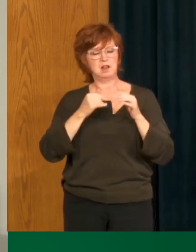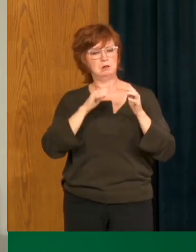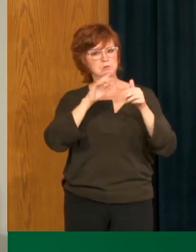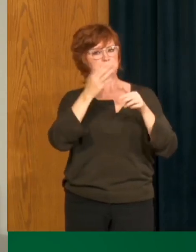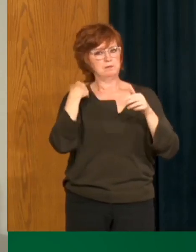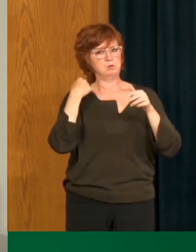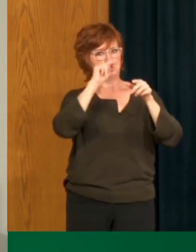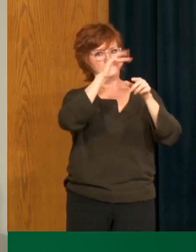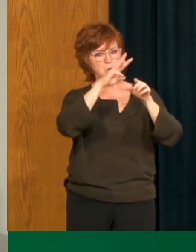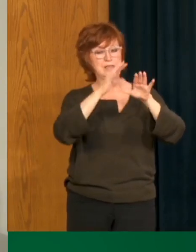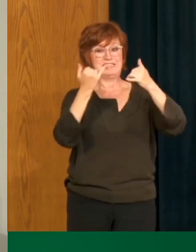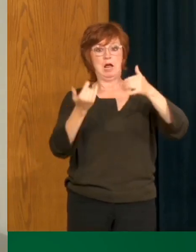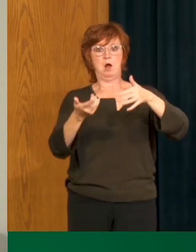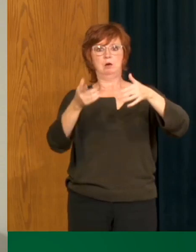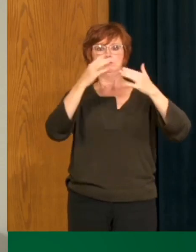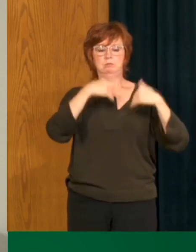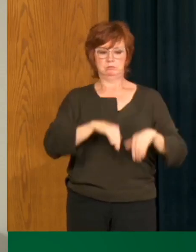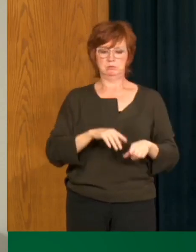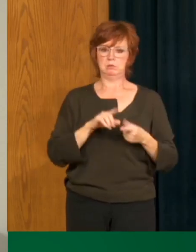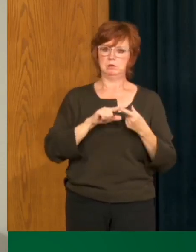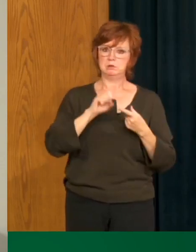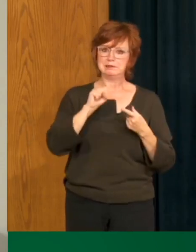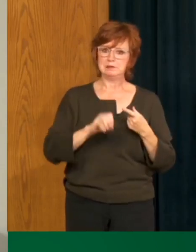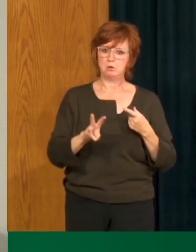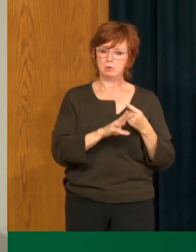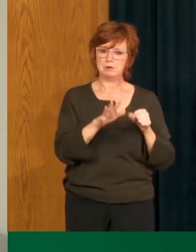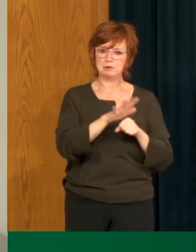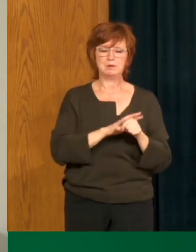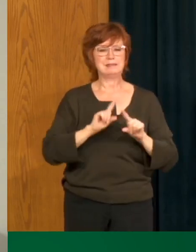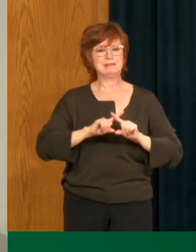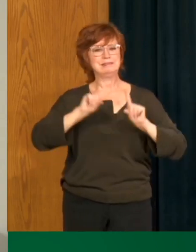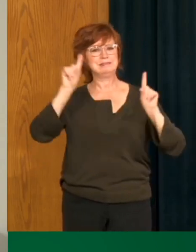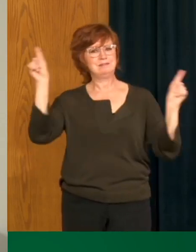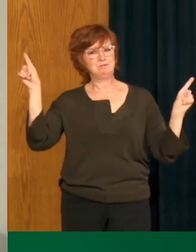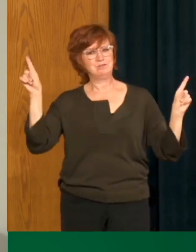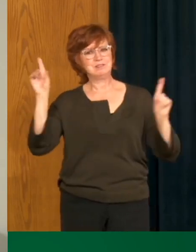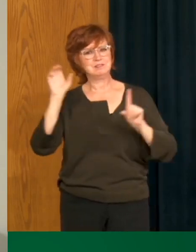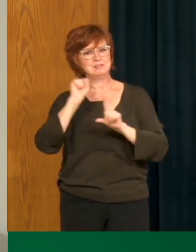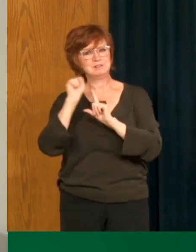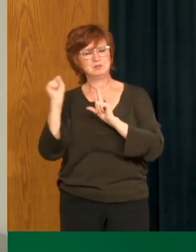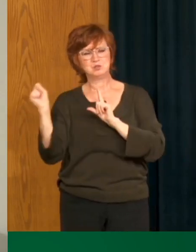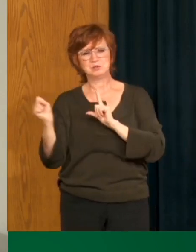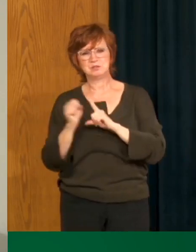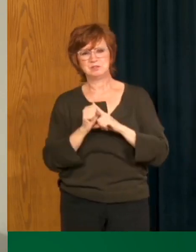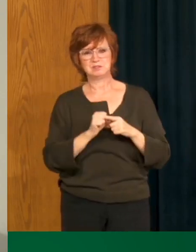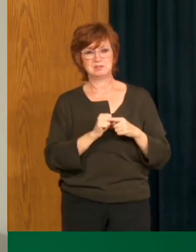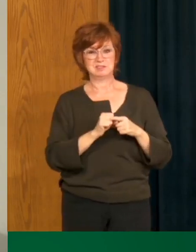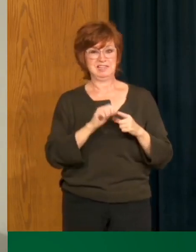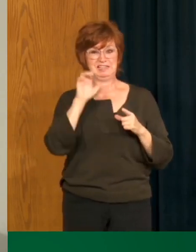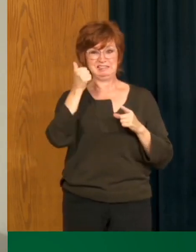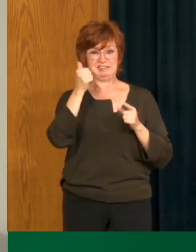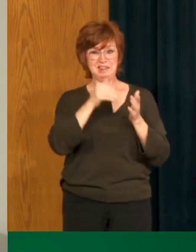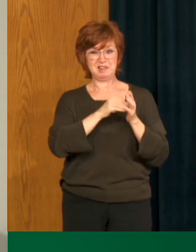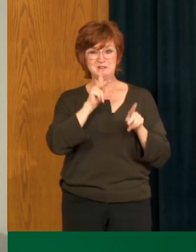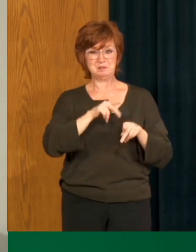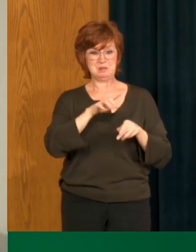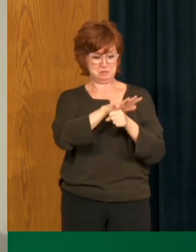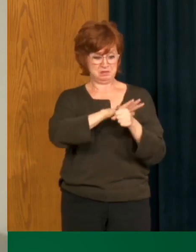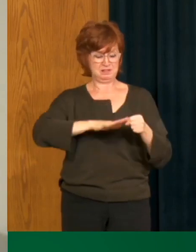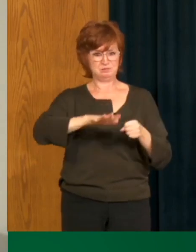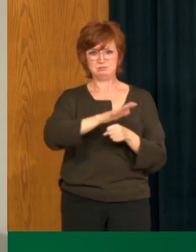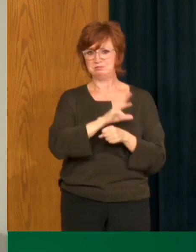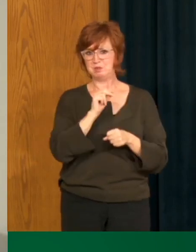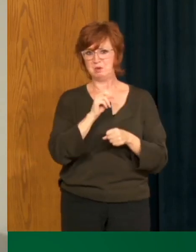situation. We have, communal living settings, which may be only 100 people, so it's very small. And we need to,